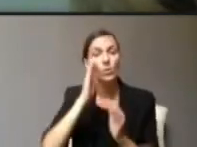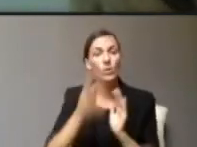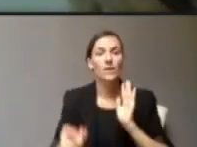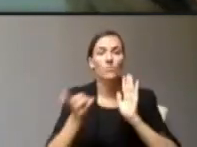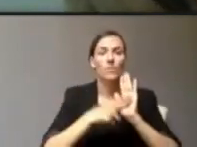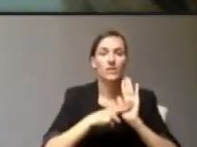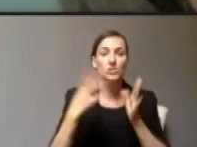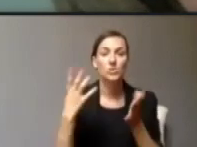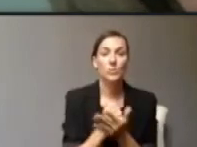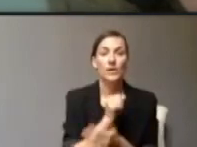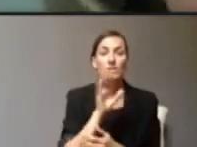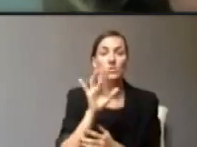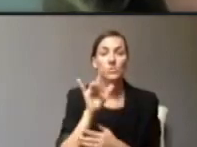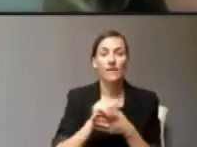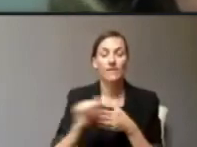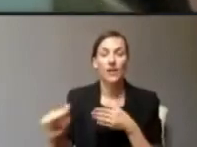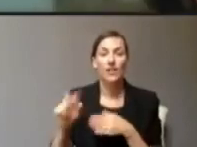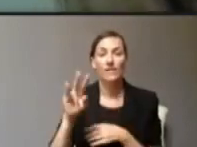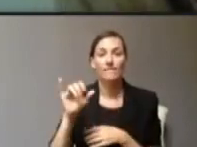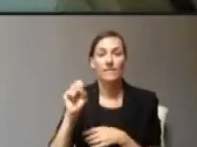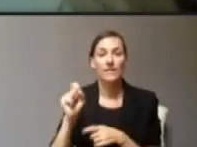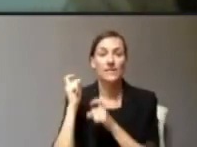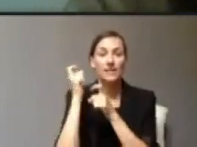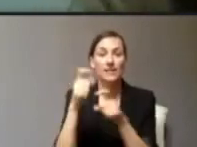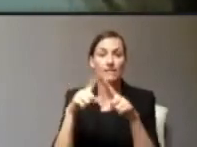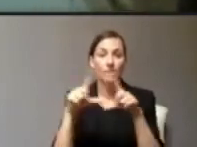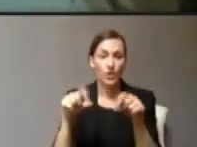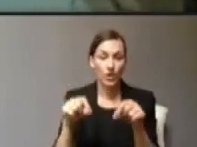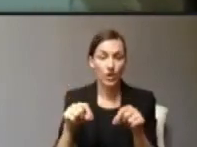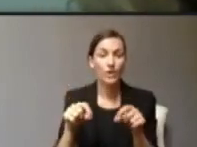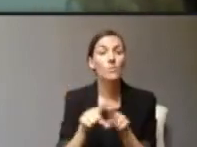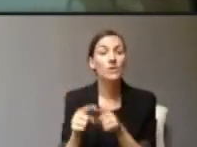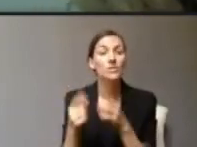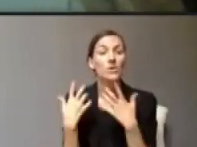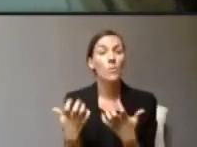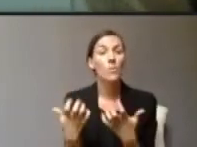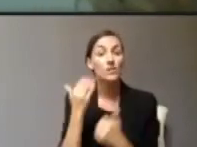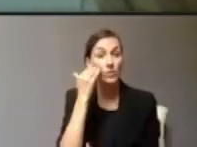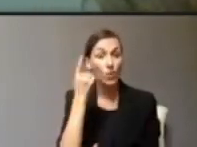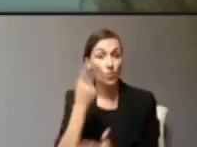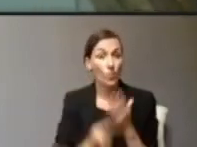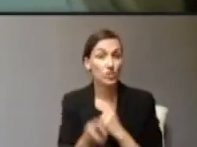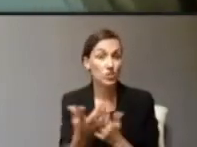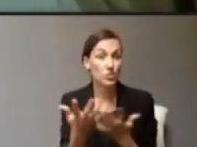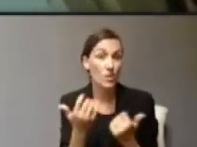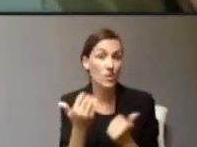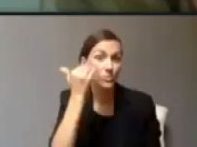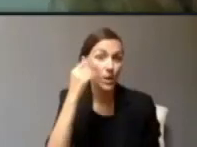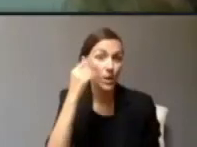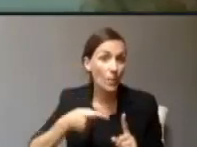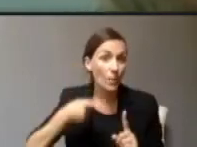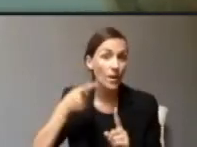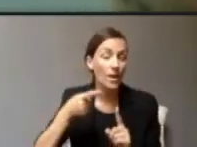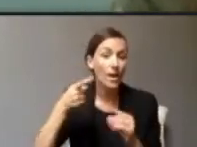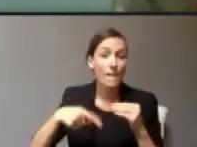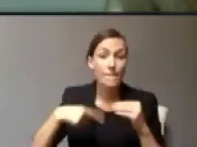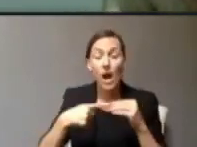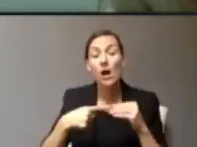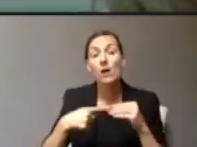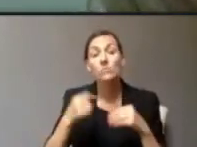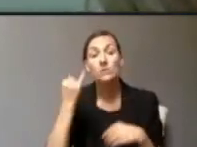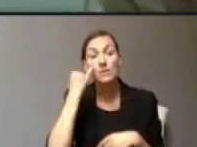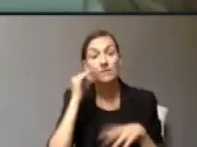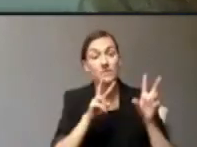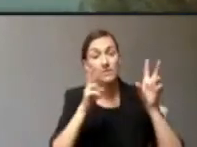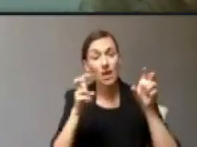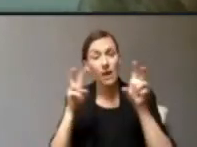win a $25 Visa gift card. And we also want to know what you want to hear about. So if you have topics or experts that